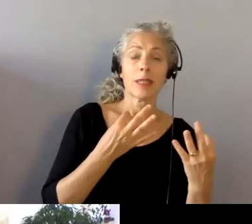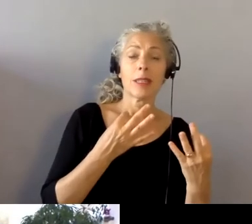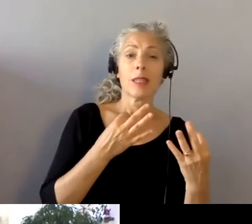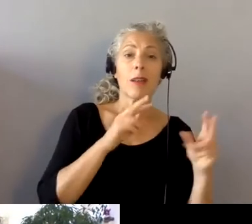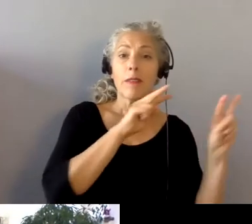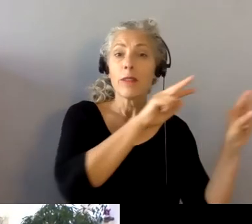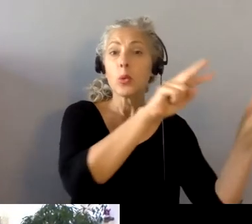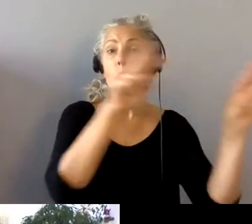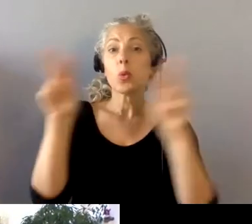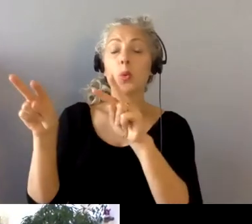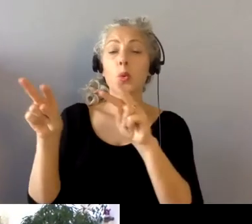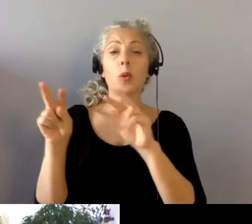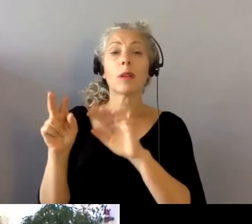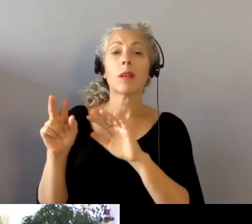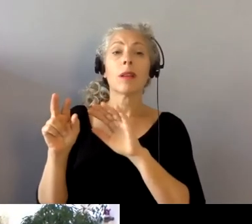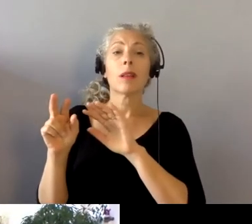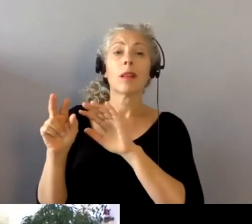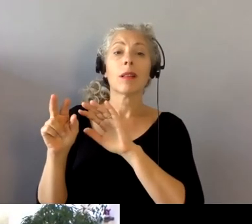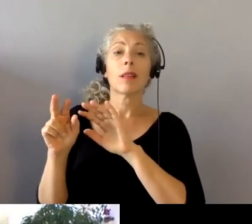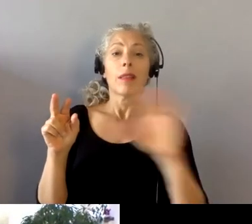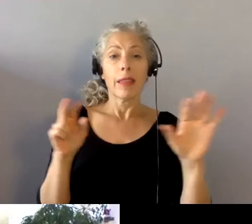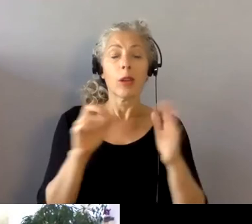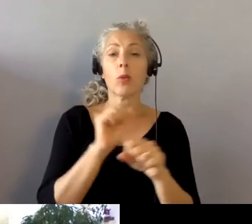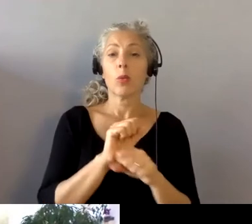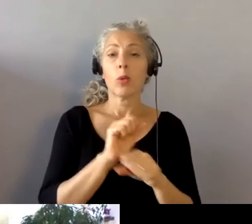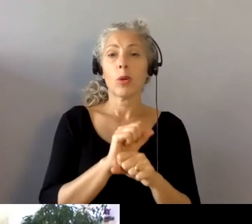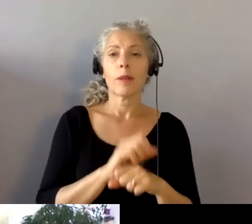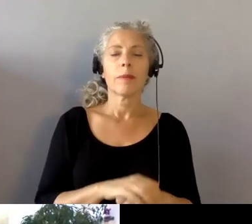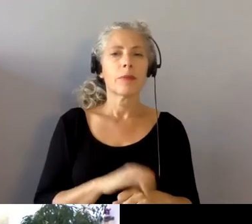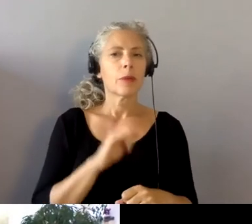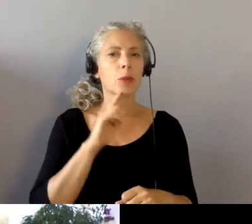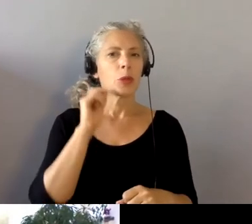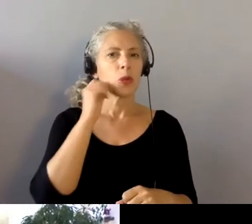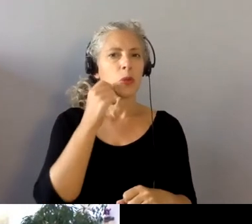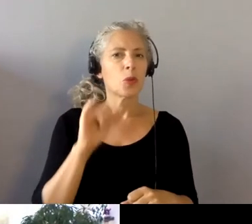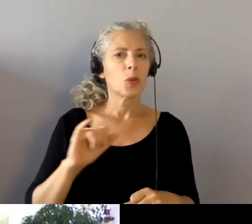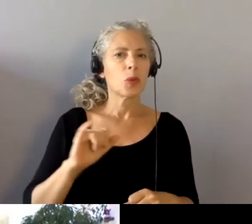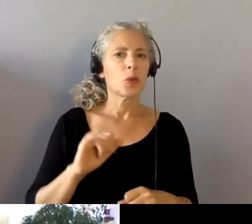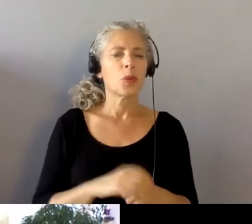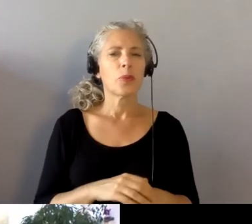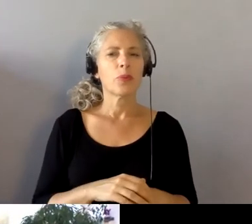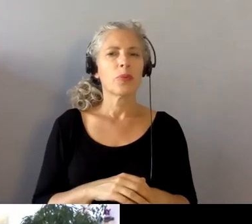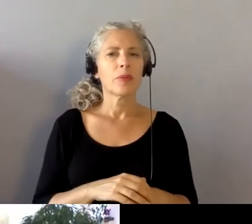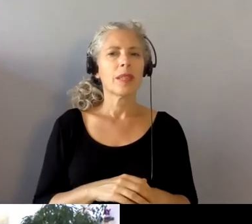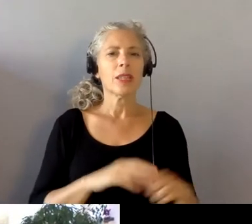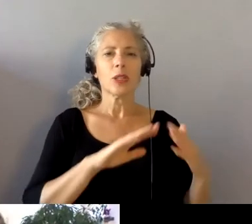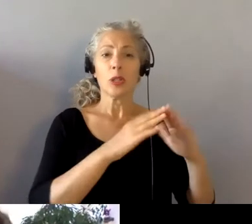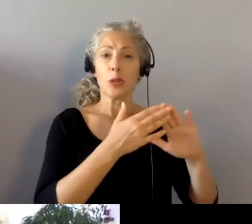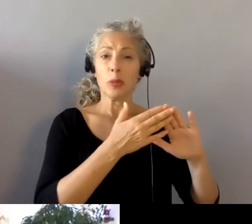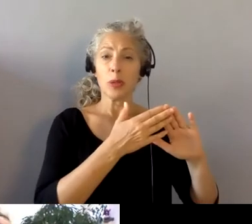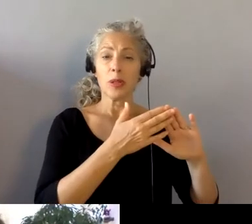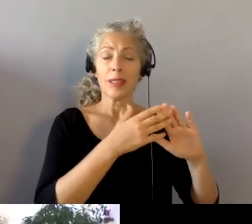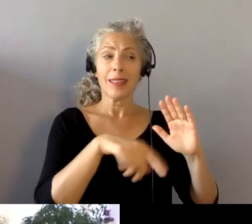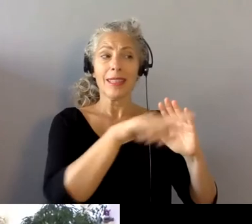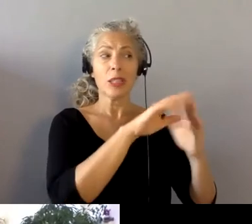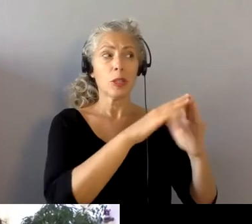work in the Walker Education Center. So that was really cool too, that to bring that community